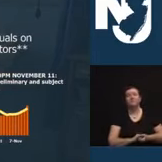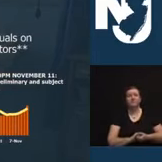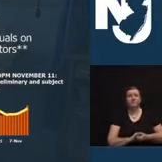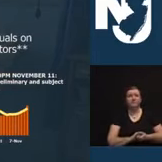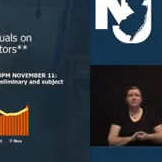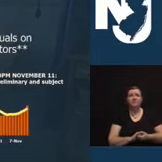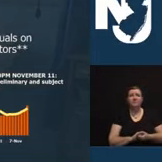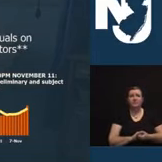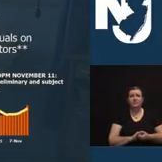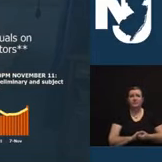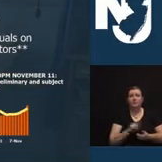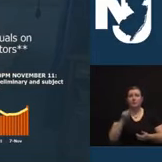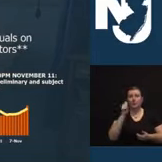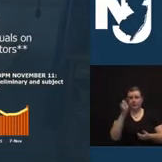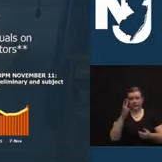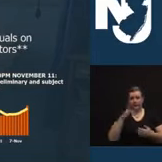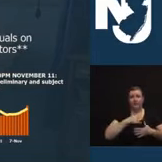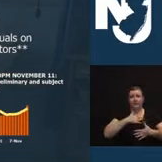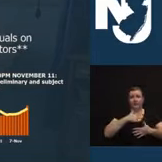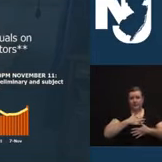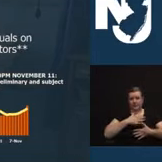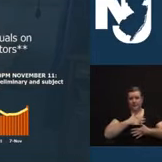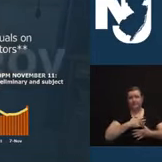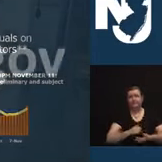that number since July 7.